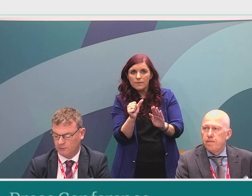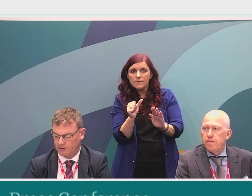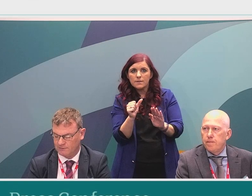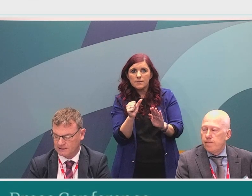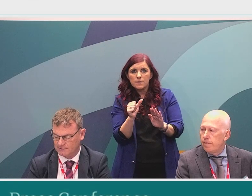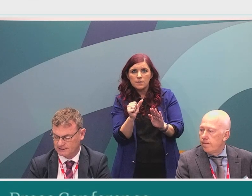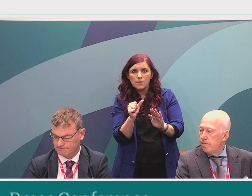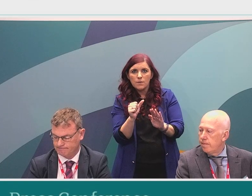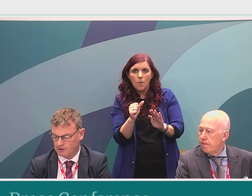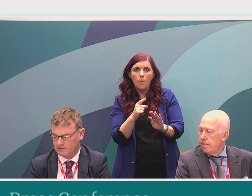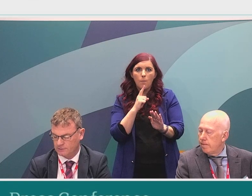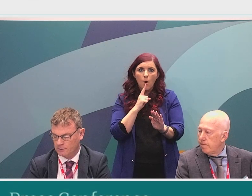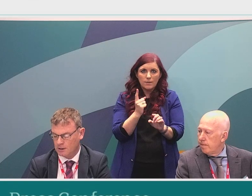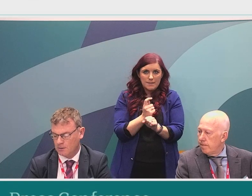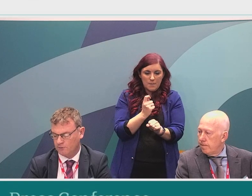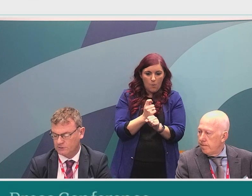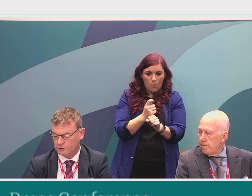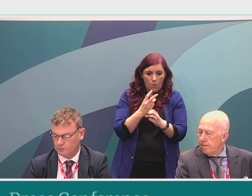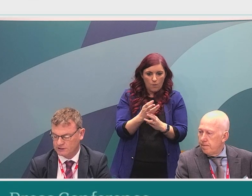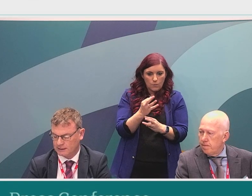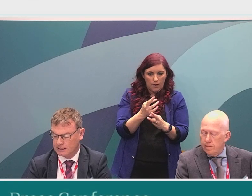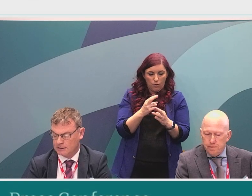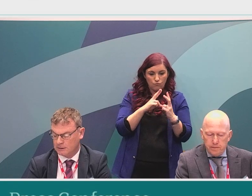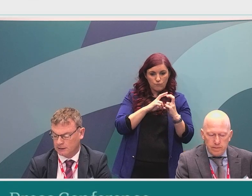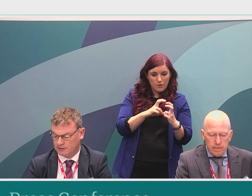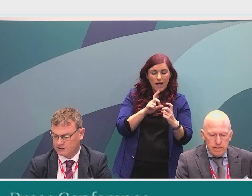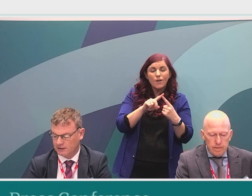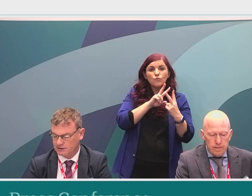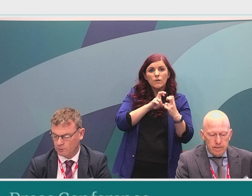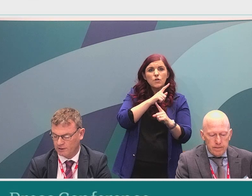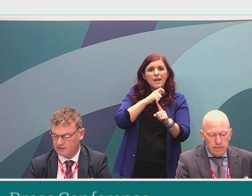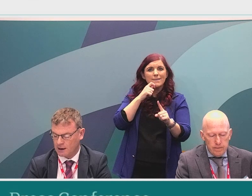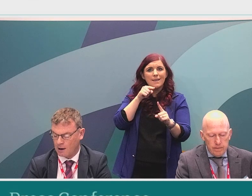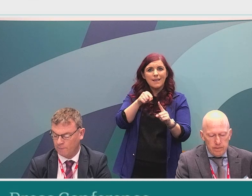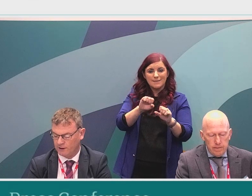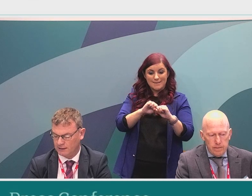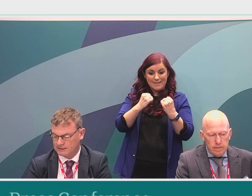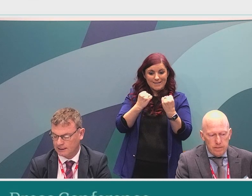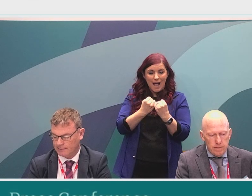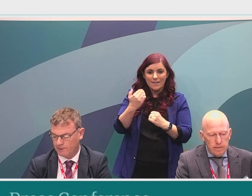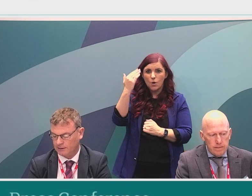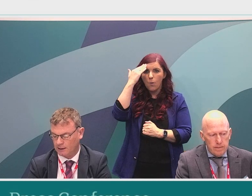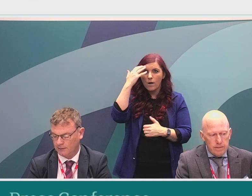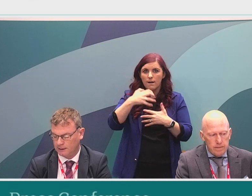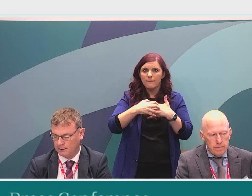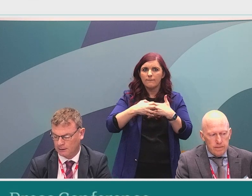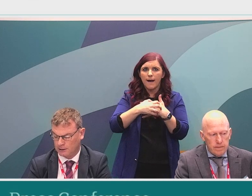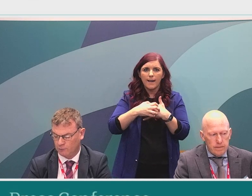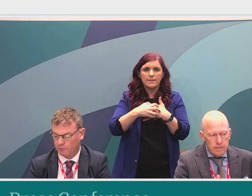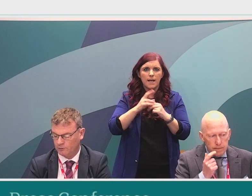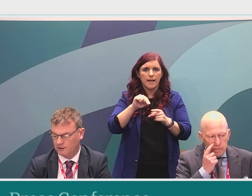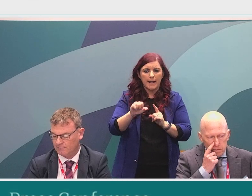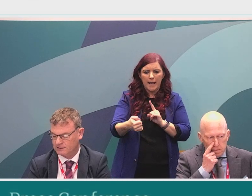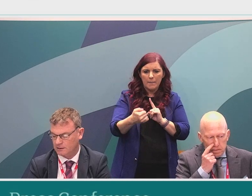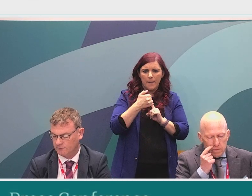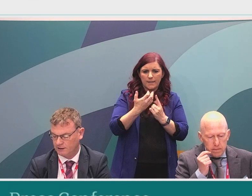to the prevalence levels. Also, research shows that kind of society's awareness of violence can impact on the kind of